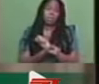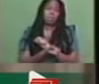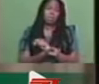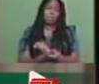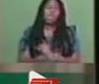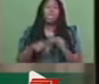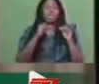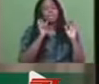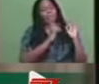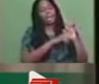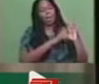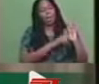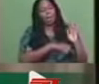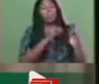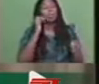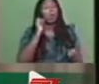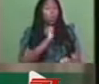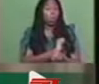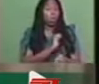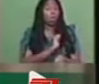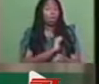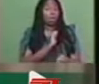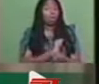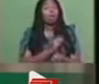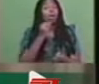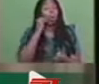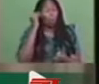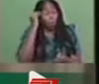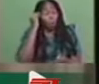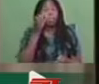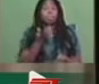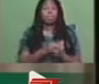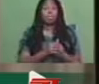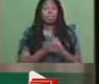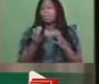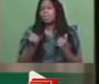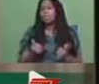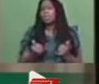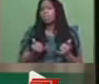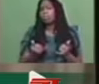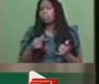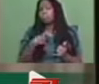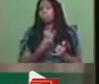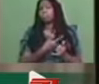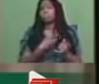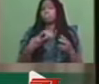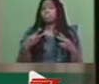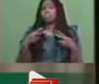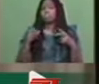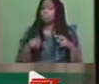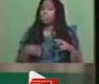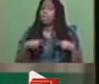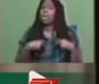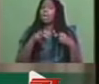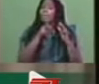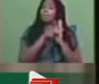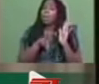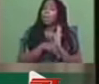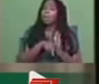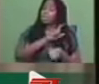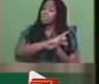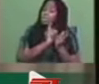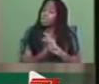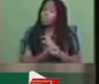day. The renewed growth of this phenomenon now presents significant policy challenges, which this government, true